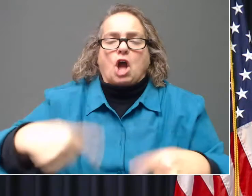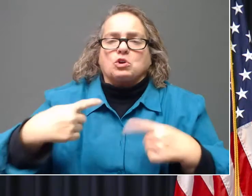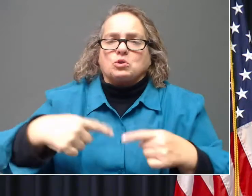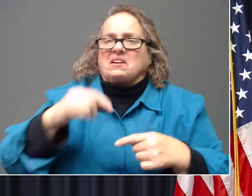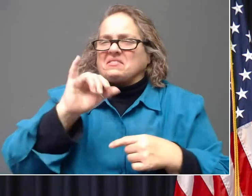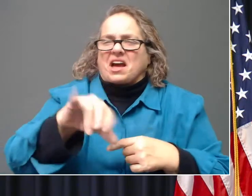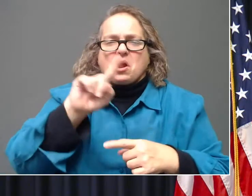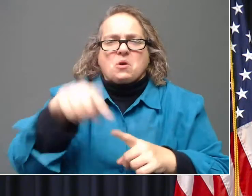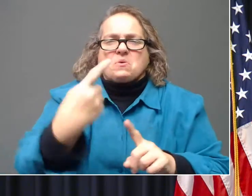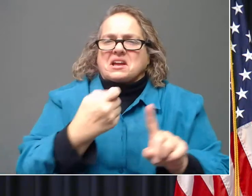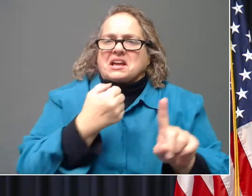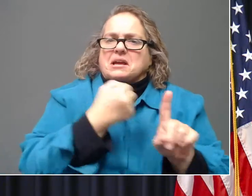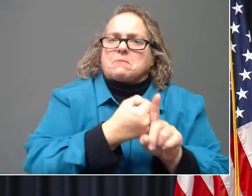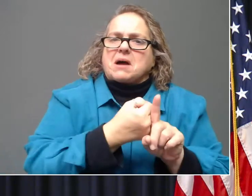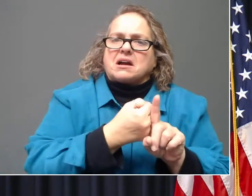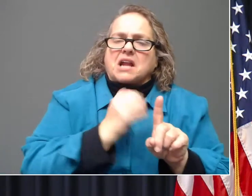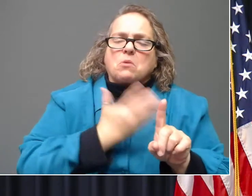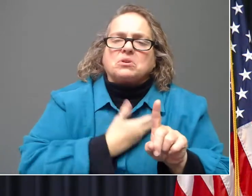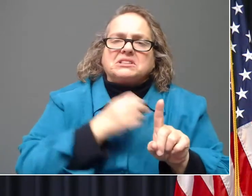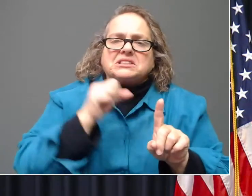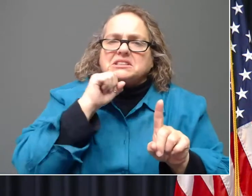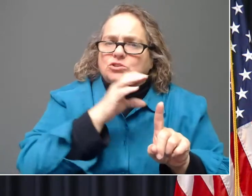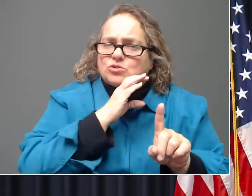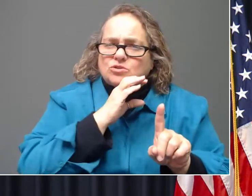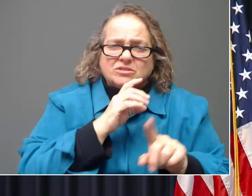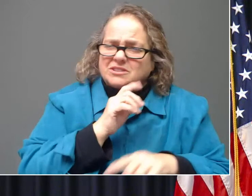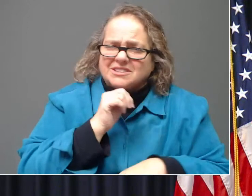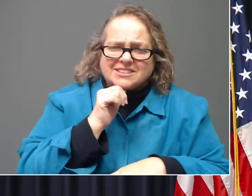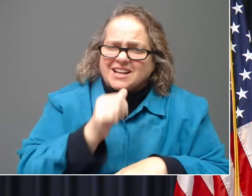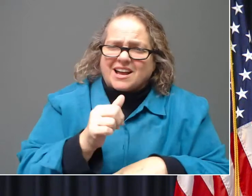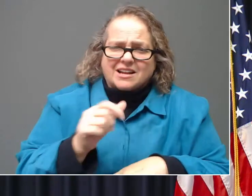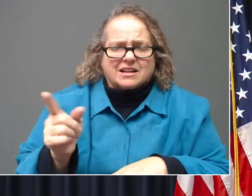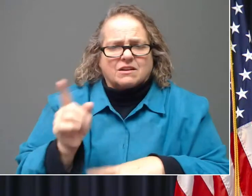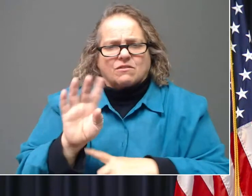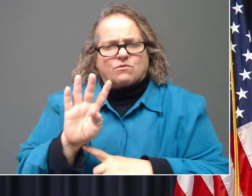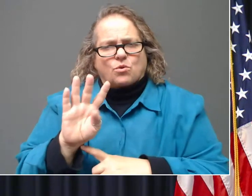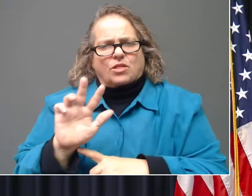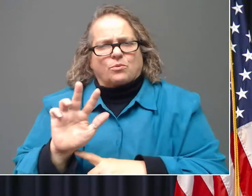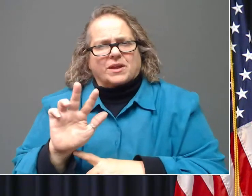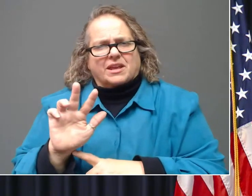impacts our seniors. 43.